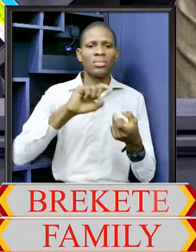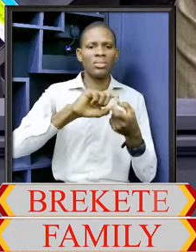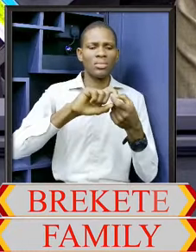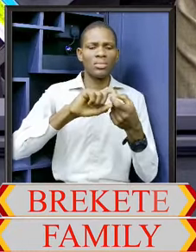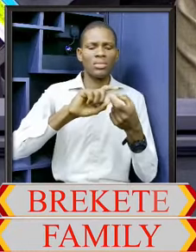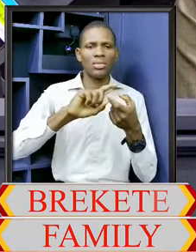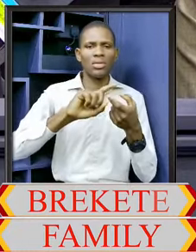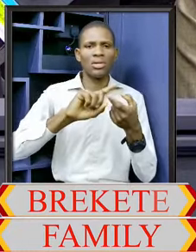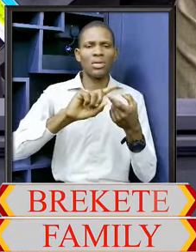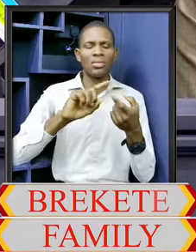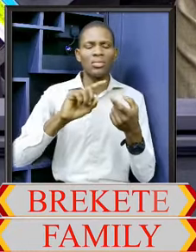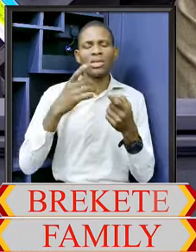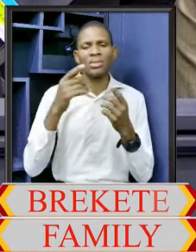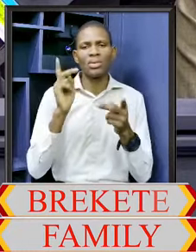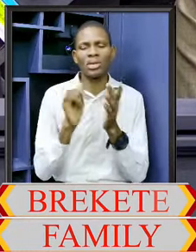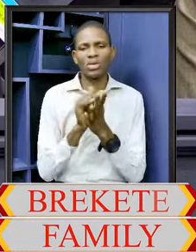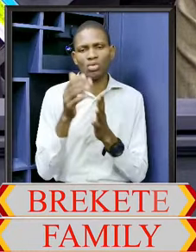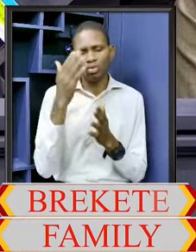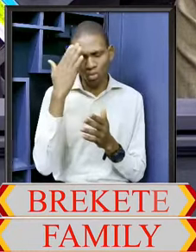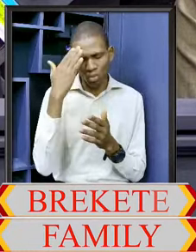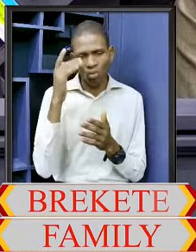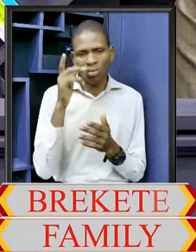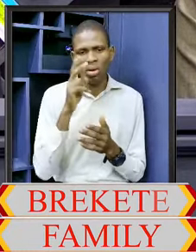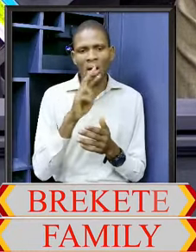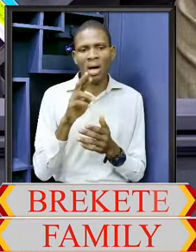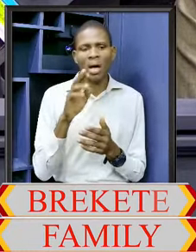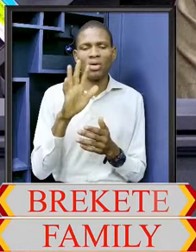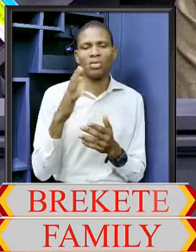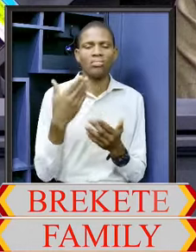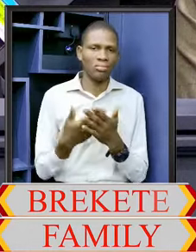get. Money na people when you get.